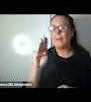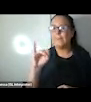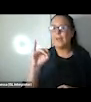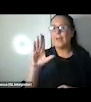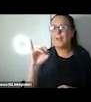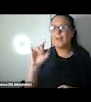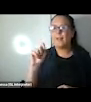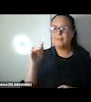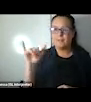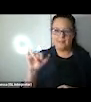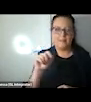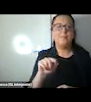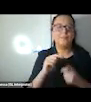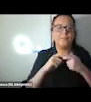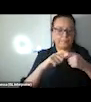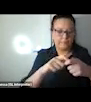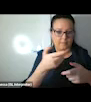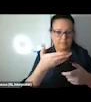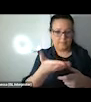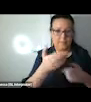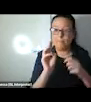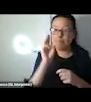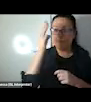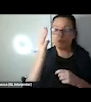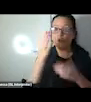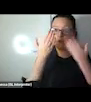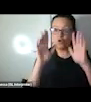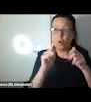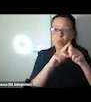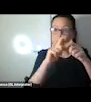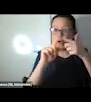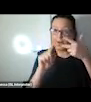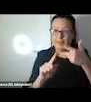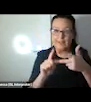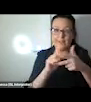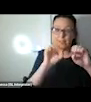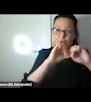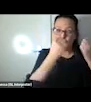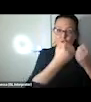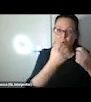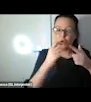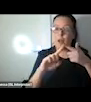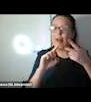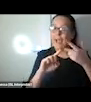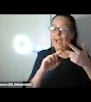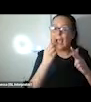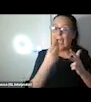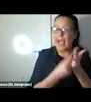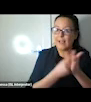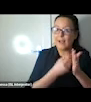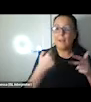the image on screen is a Venn diagram showing the 3 pillars: the social pillar, the economic, and the ecological pillar